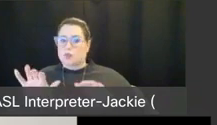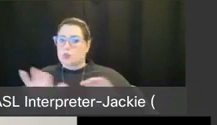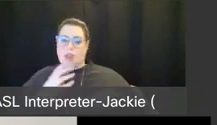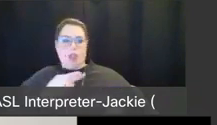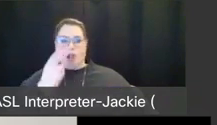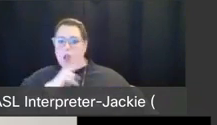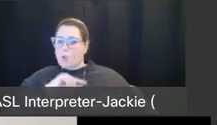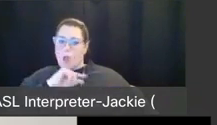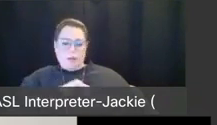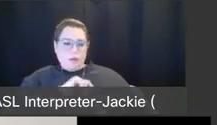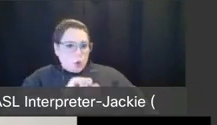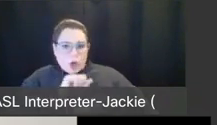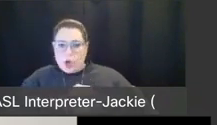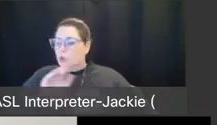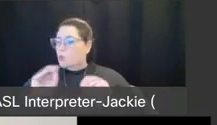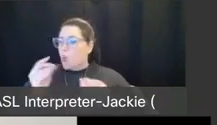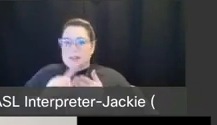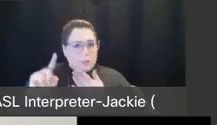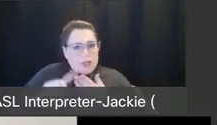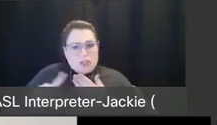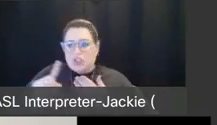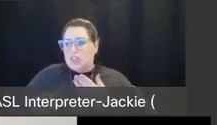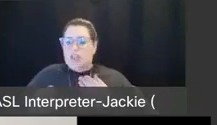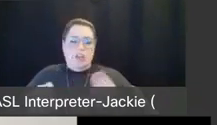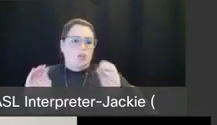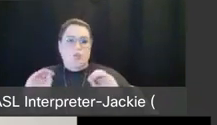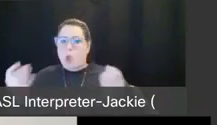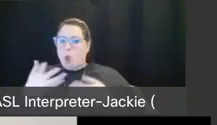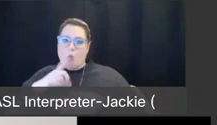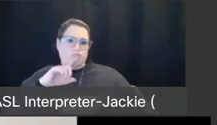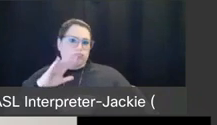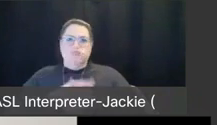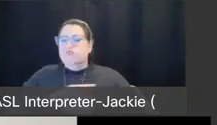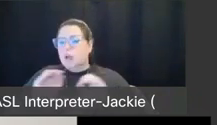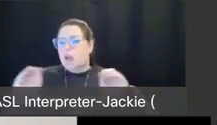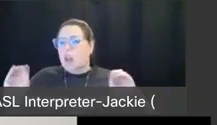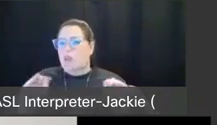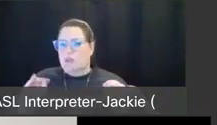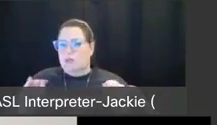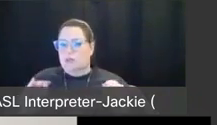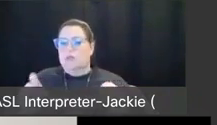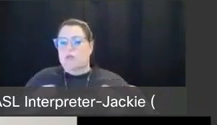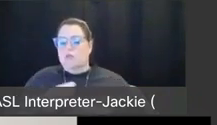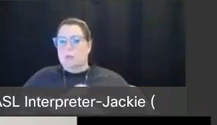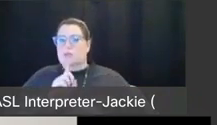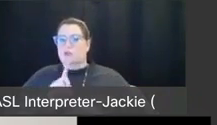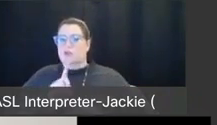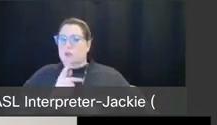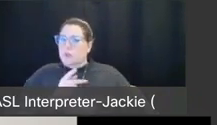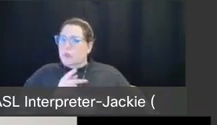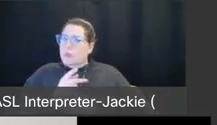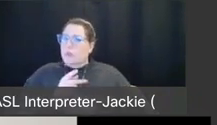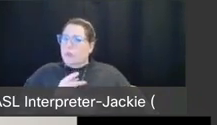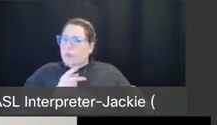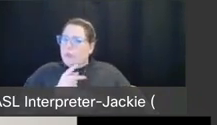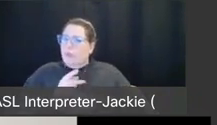get an inspection, and who knows how good the work is. So you really want to make sure you are very wary, because if a deal is